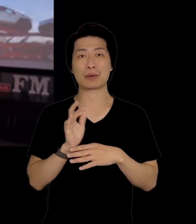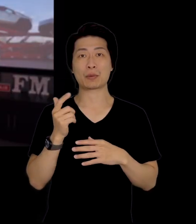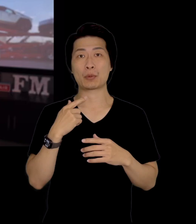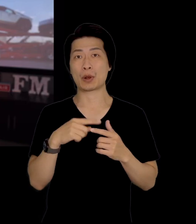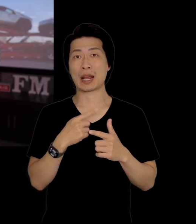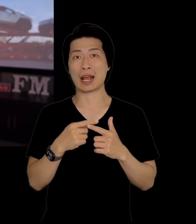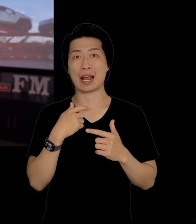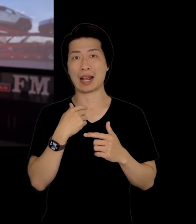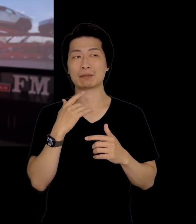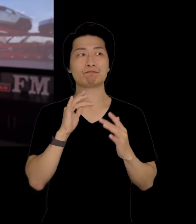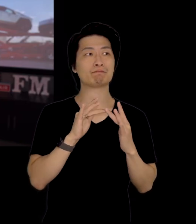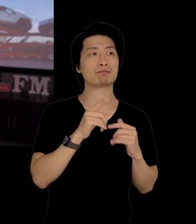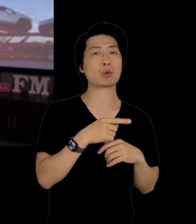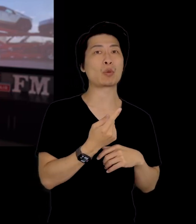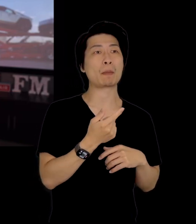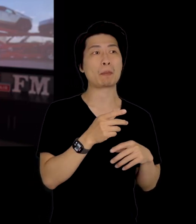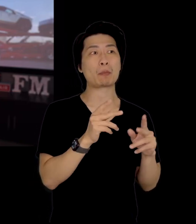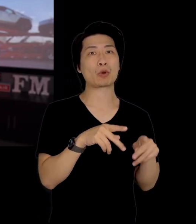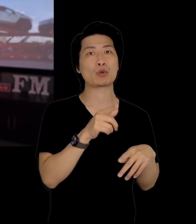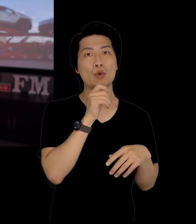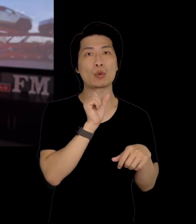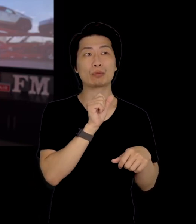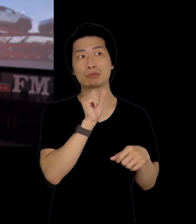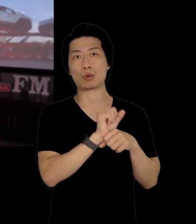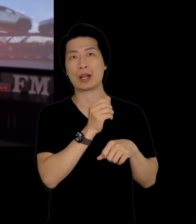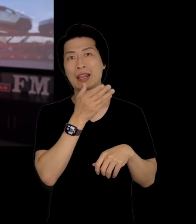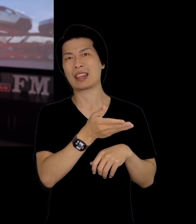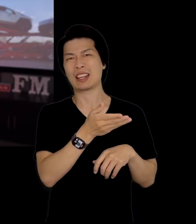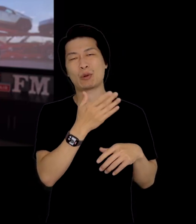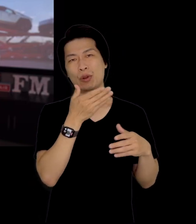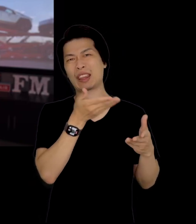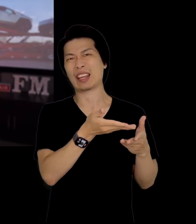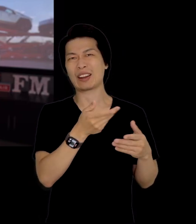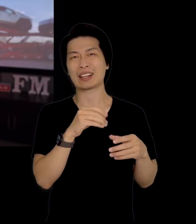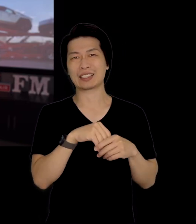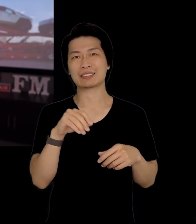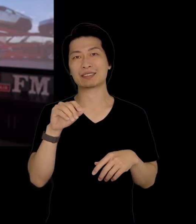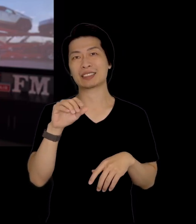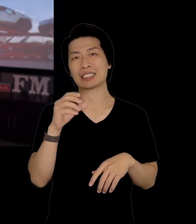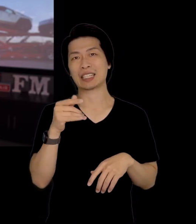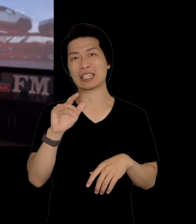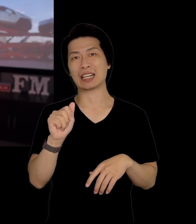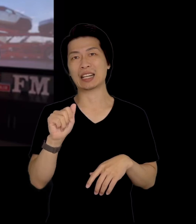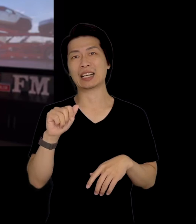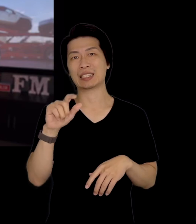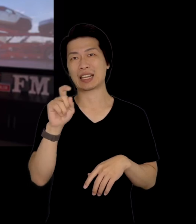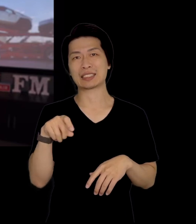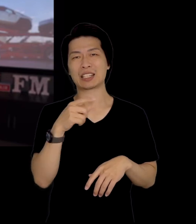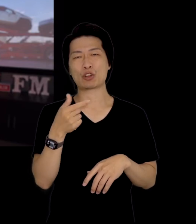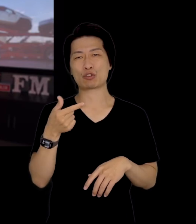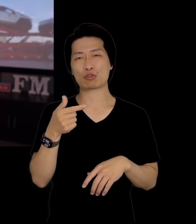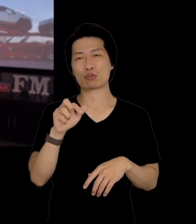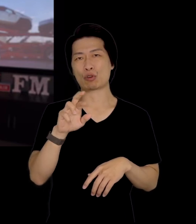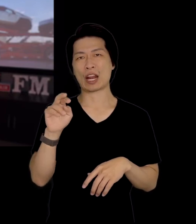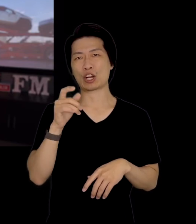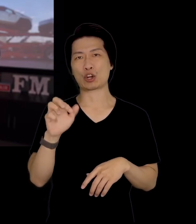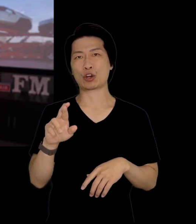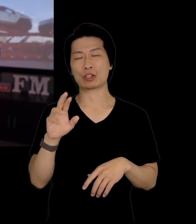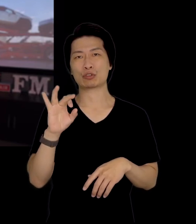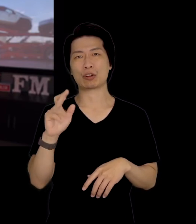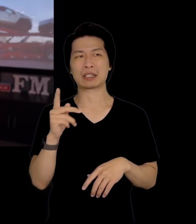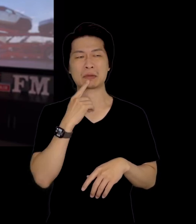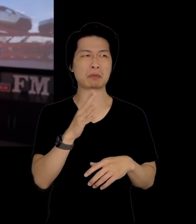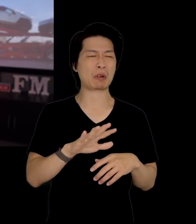when I touch base with one of my sources at Giga Texas, Gregor Truck on X, he says that that number is likely correct, somewhere